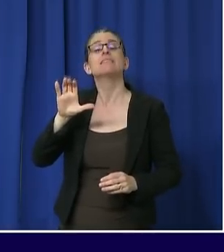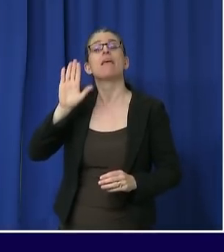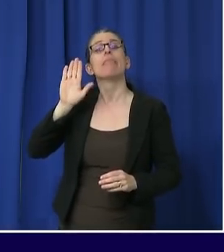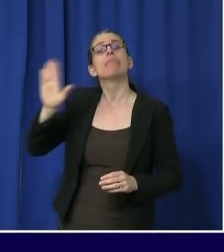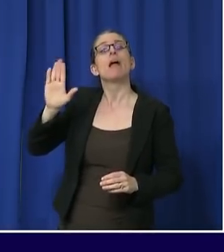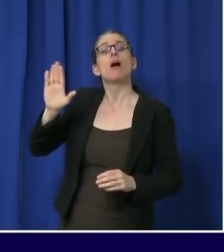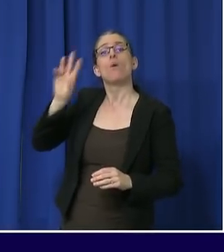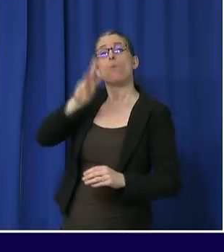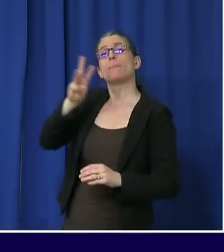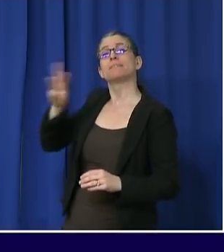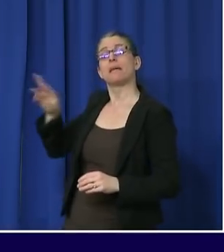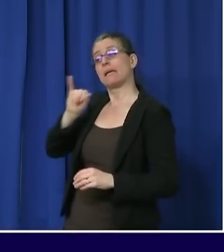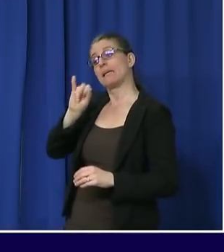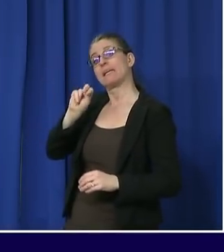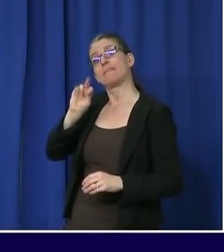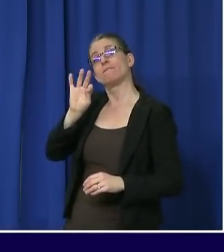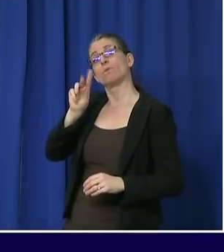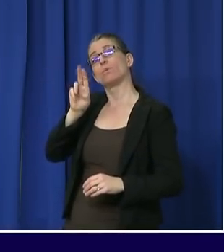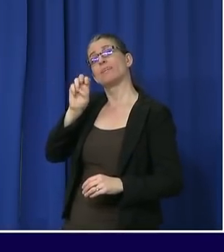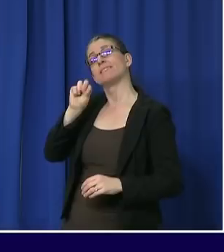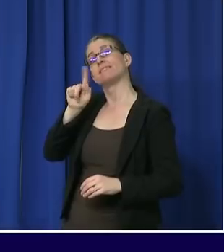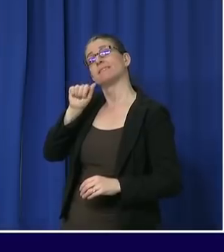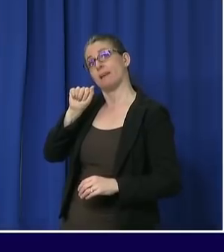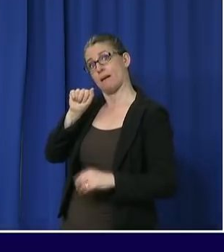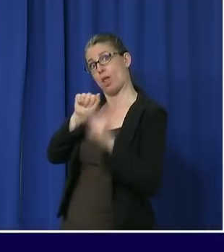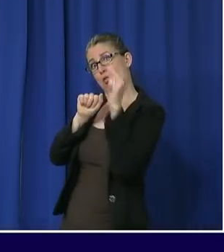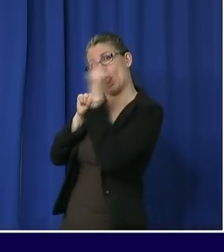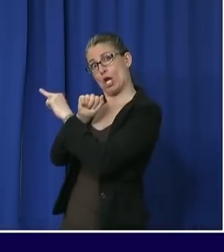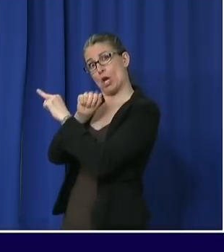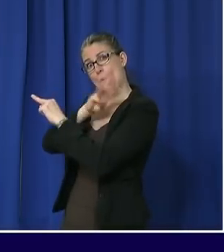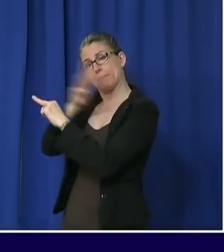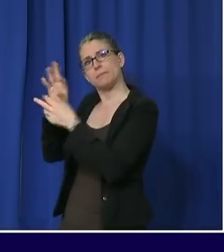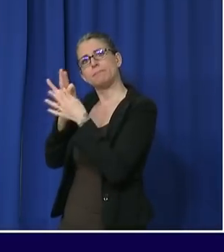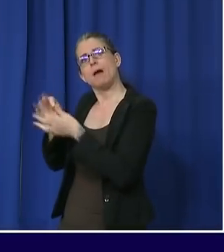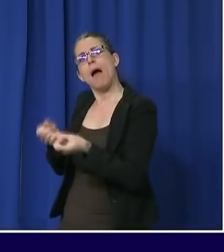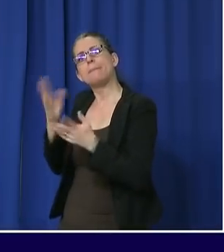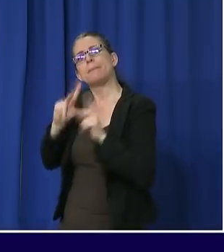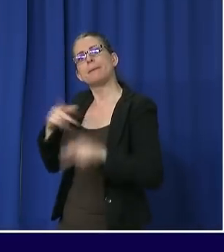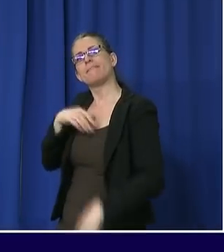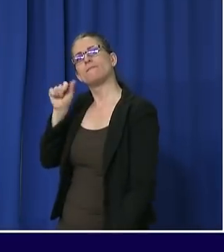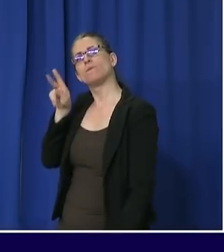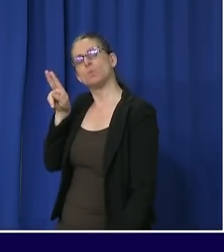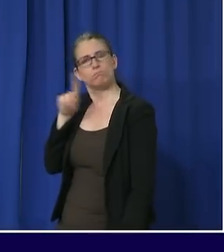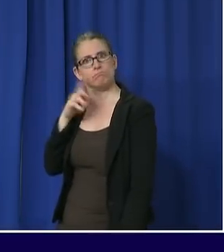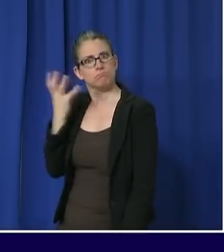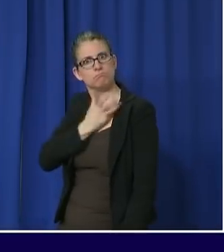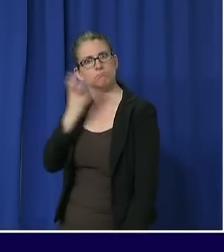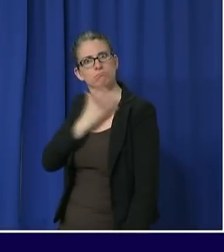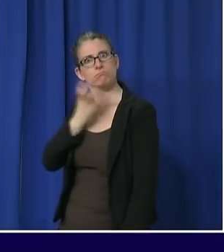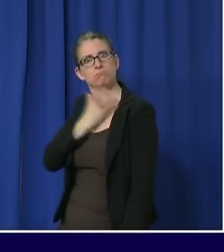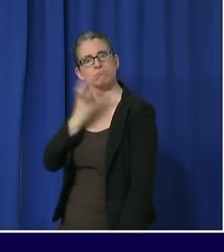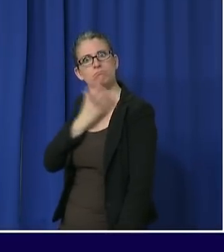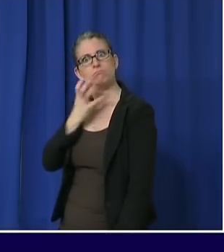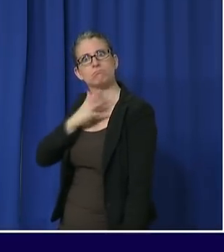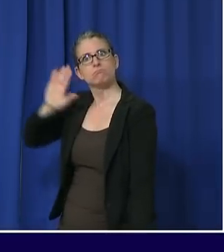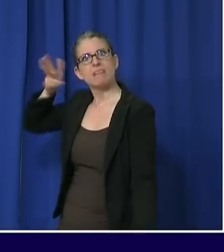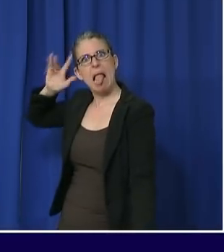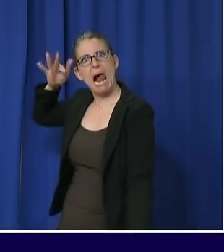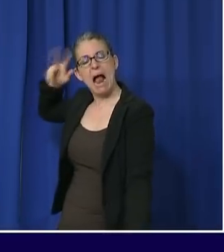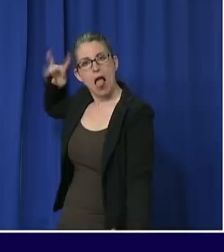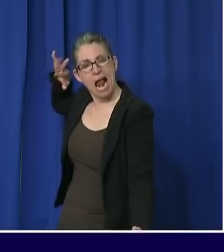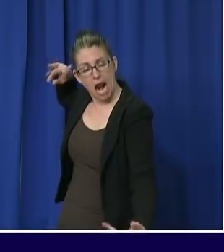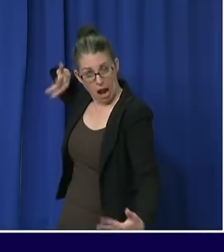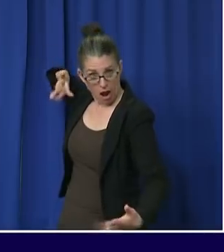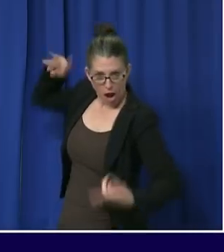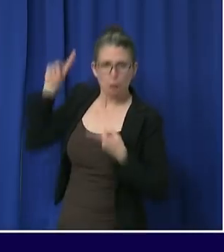have still been churning out our weekly report on influenza rates. And Mike, you will see right when you pull that report up, in the